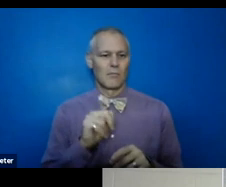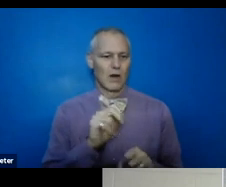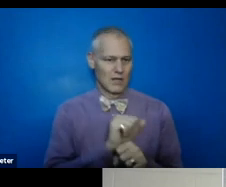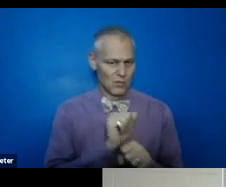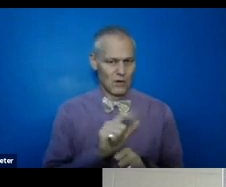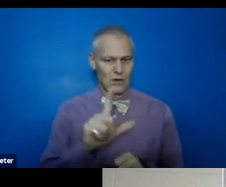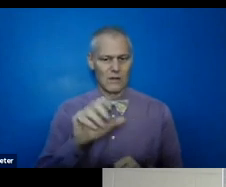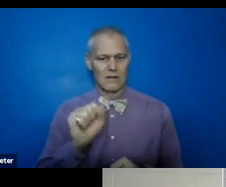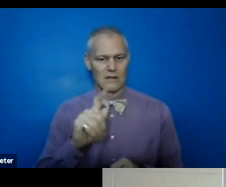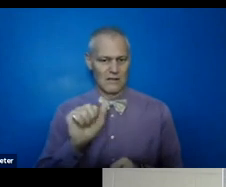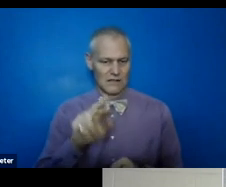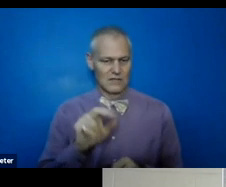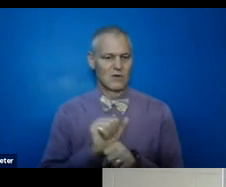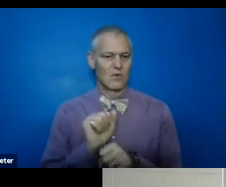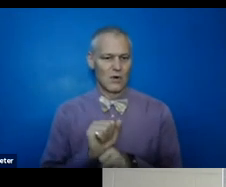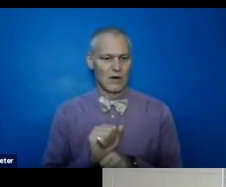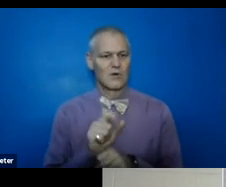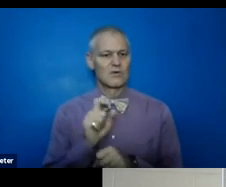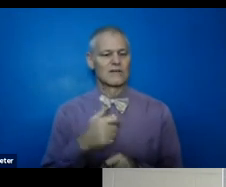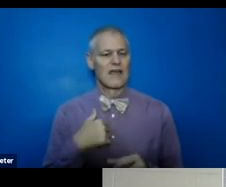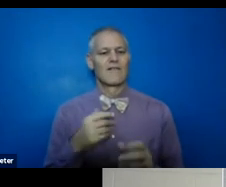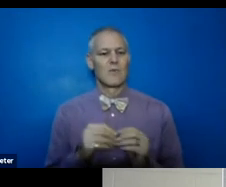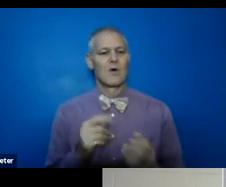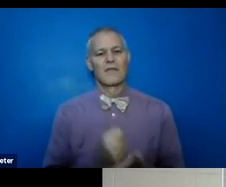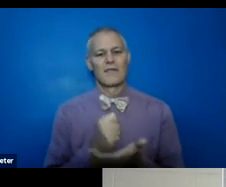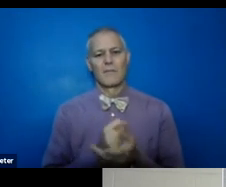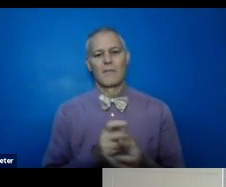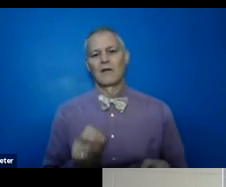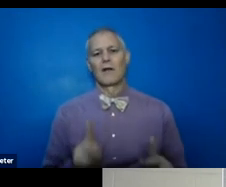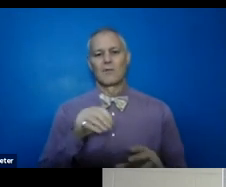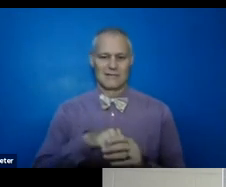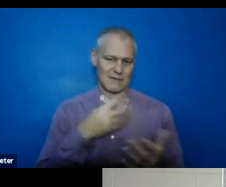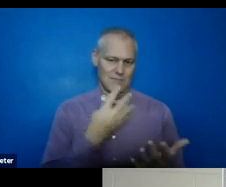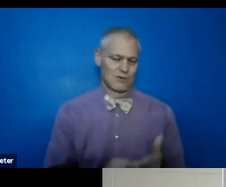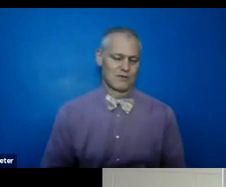work. And we should have many, many more therapeutic opportunities in our prison.